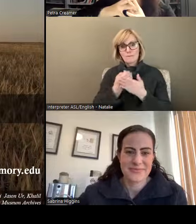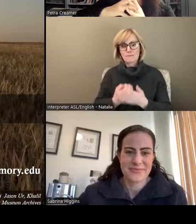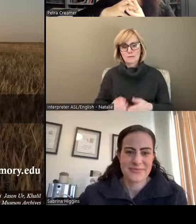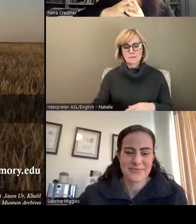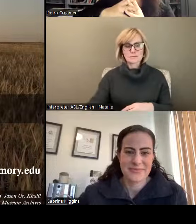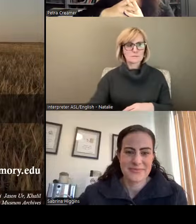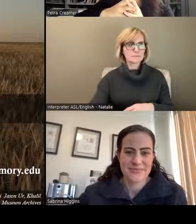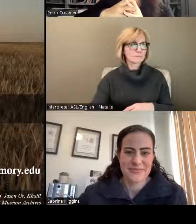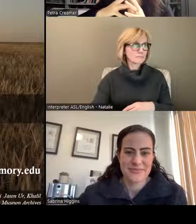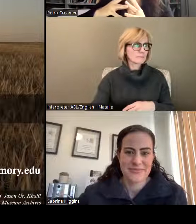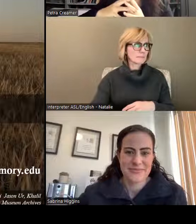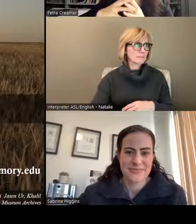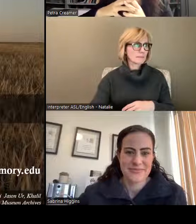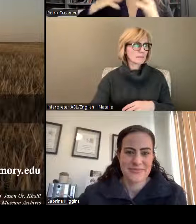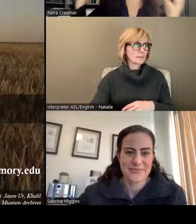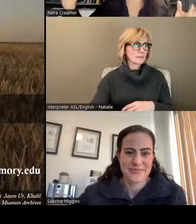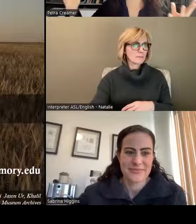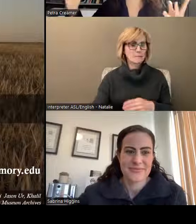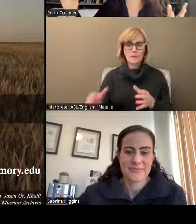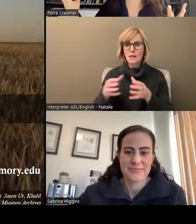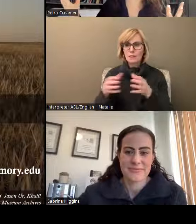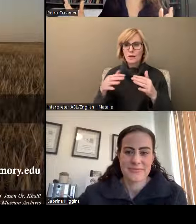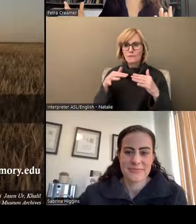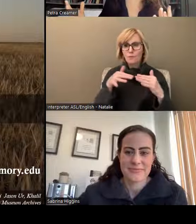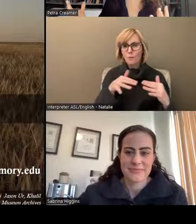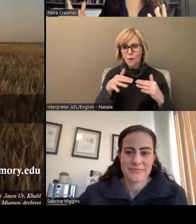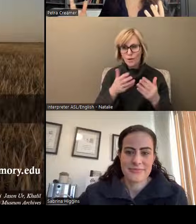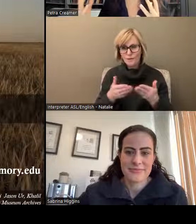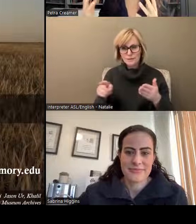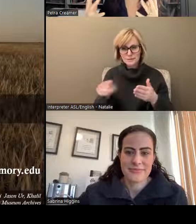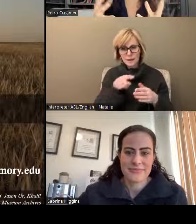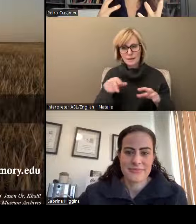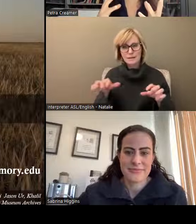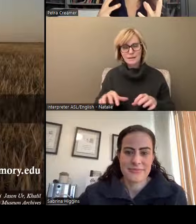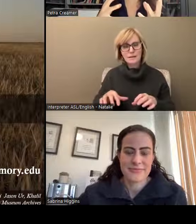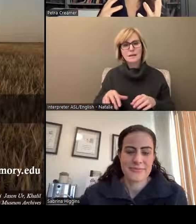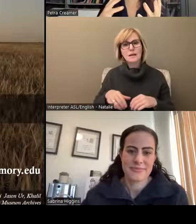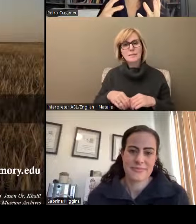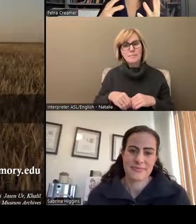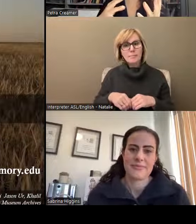for quite a lot of different warfare tactics and stuff like that, I think